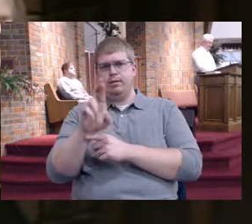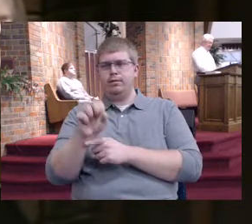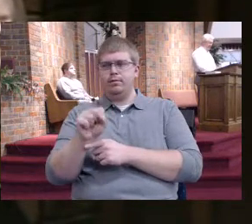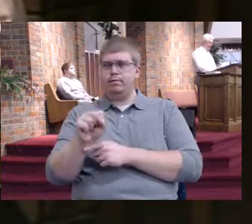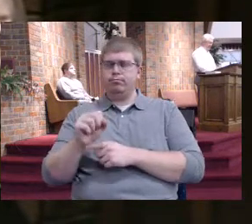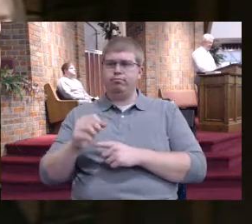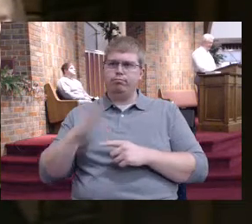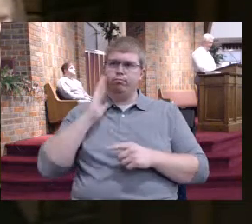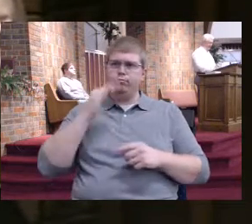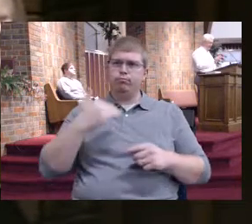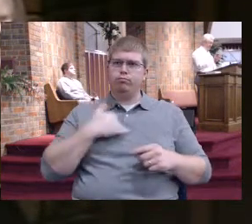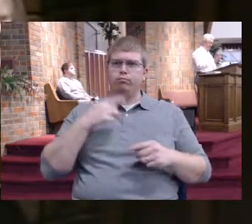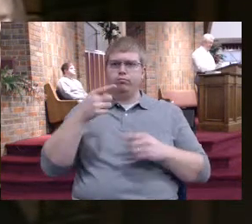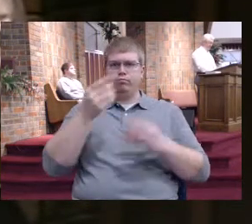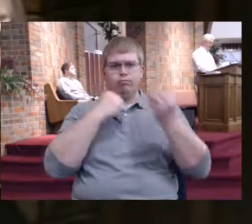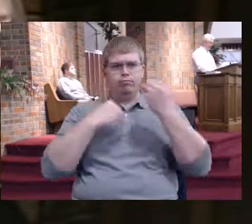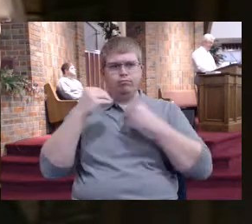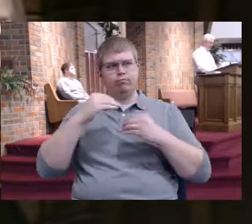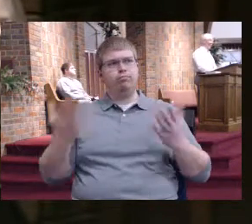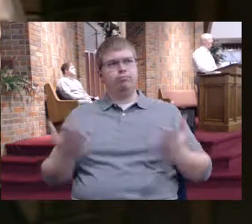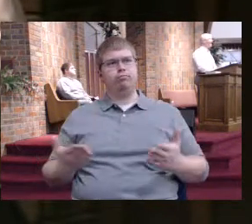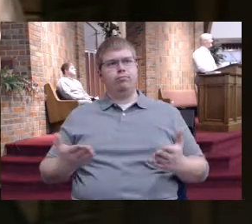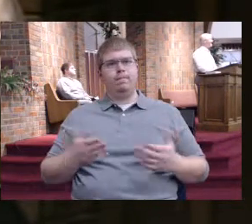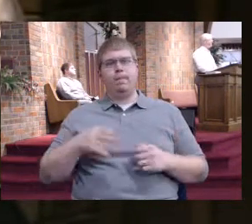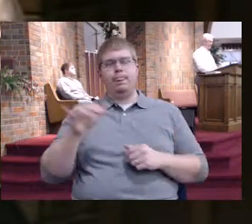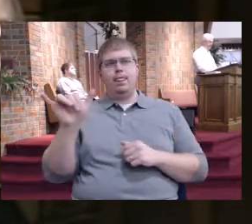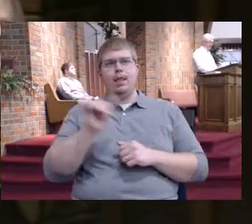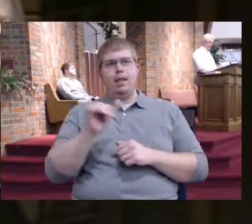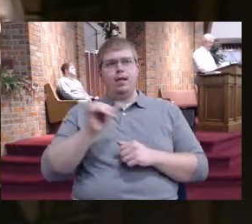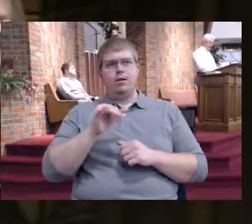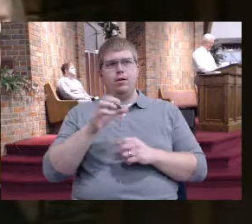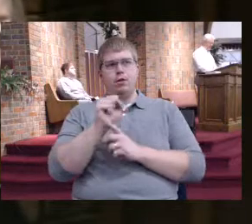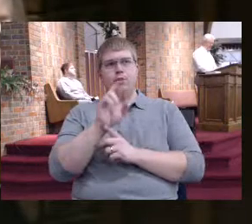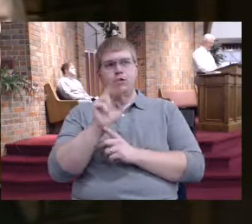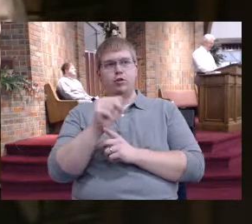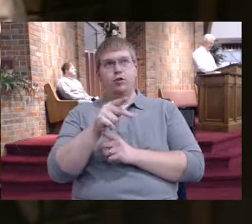And scrapbook meeting, that already happened.